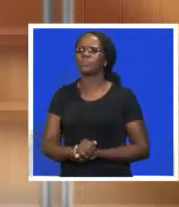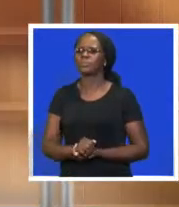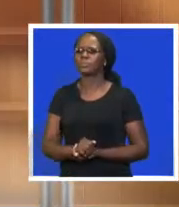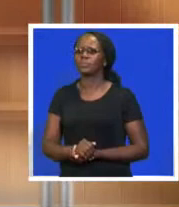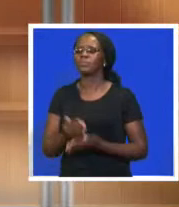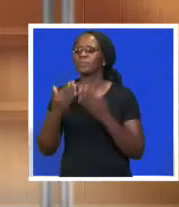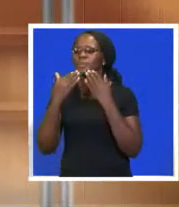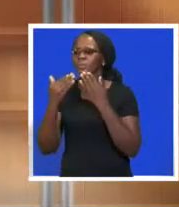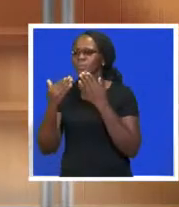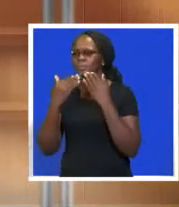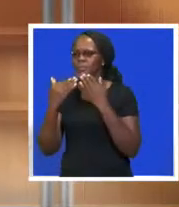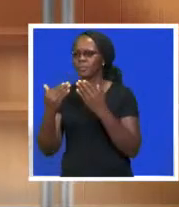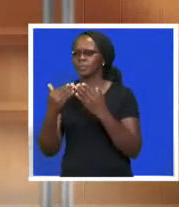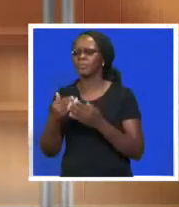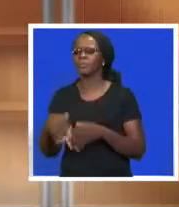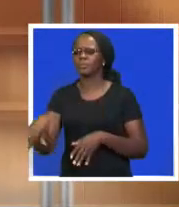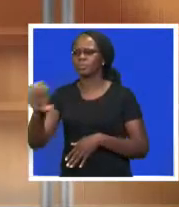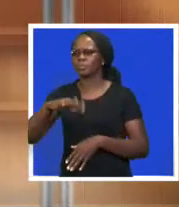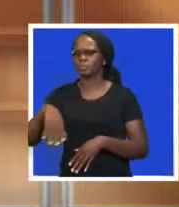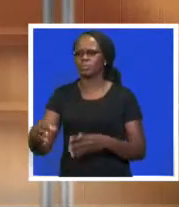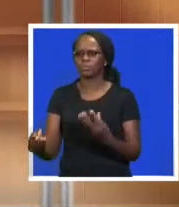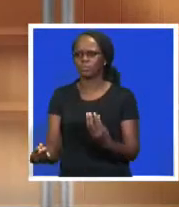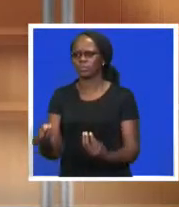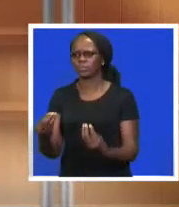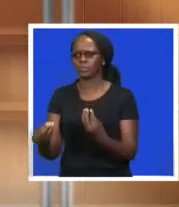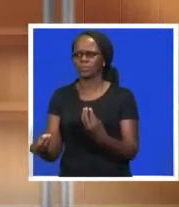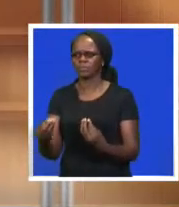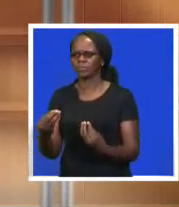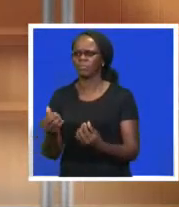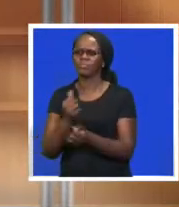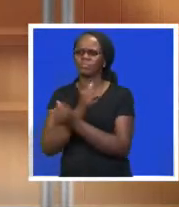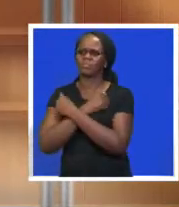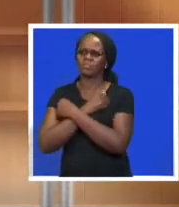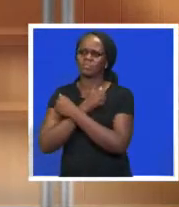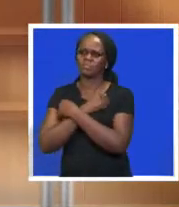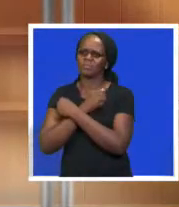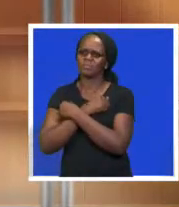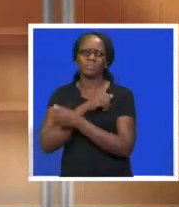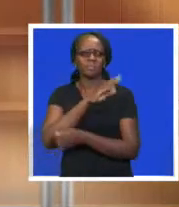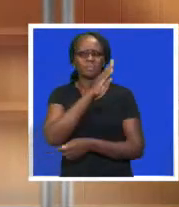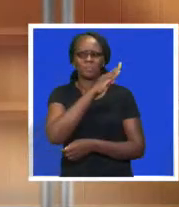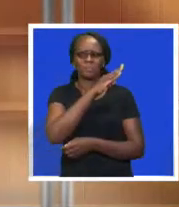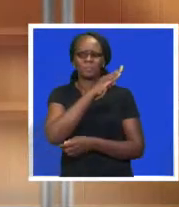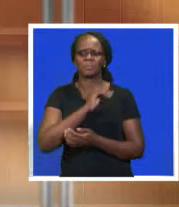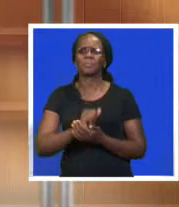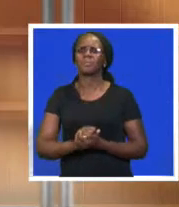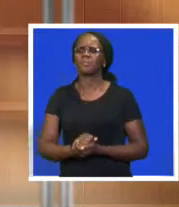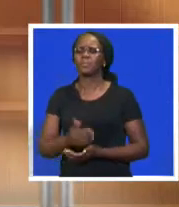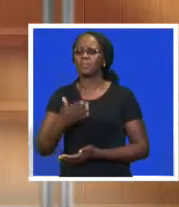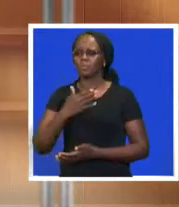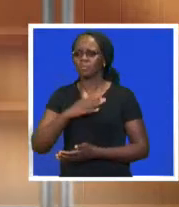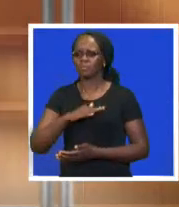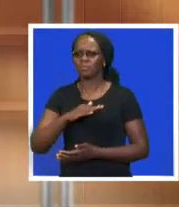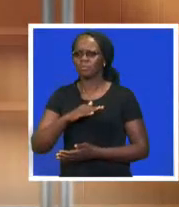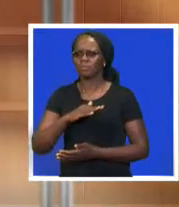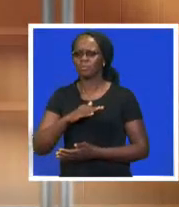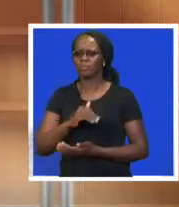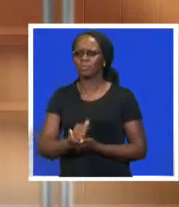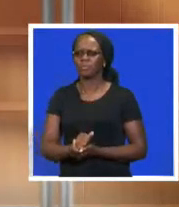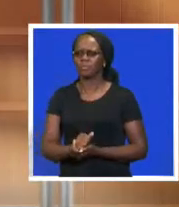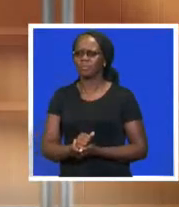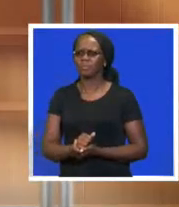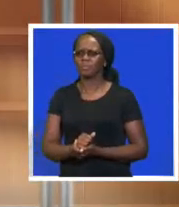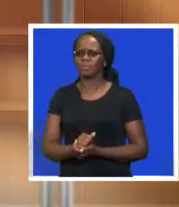thank you, Lirato. Lenai Tom, it's a lovely afternoon. At the end of the lesson, I would expect you, or before we start with what